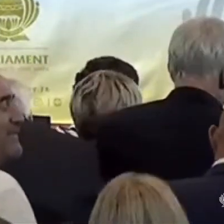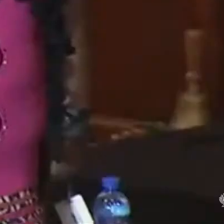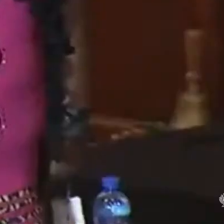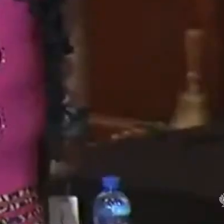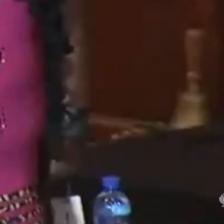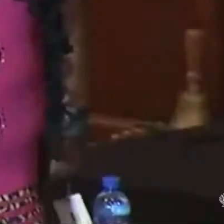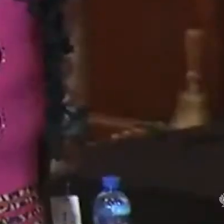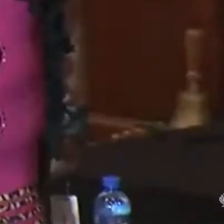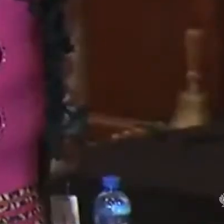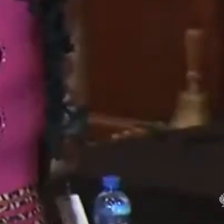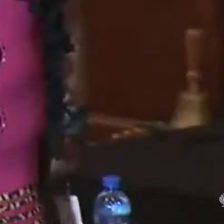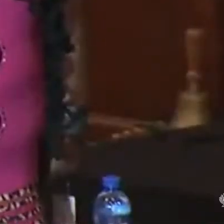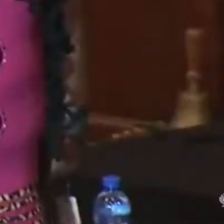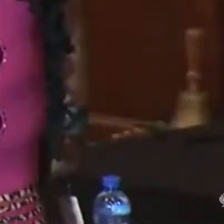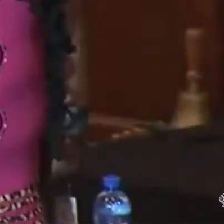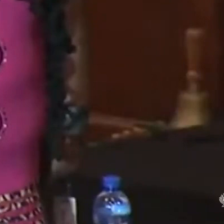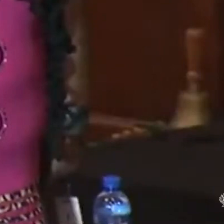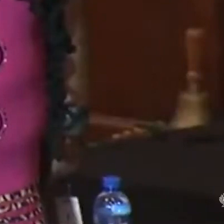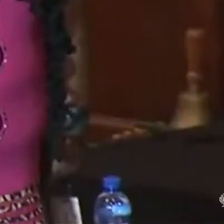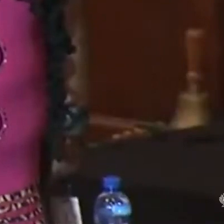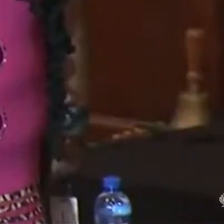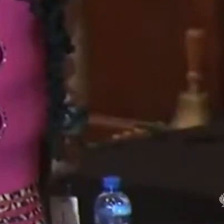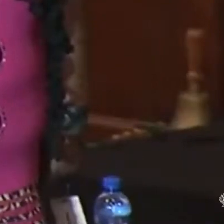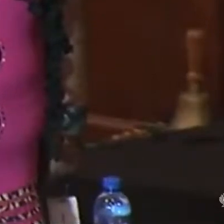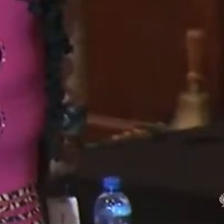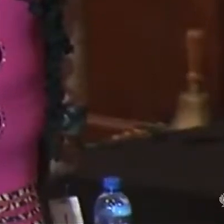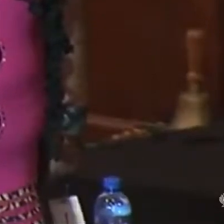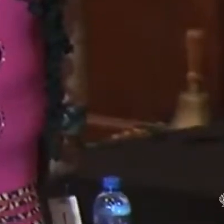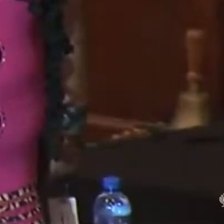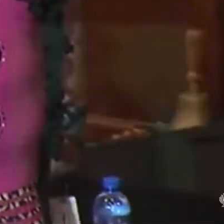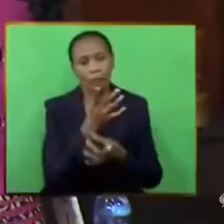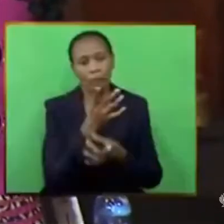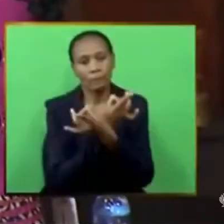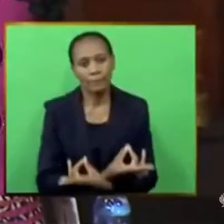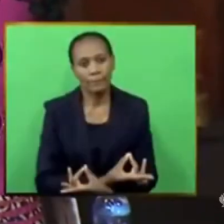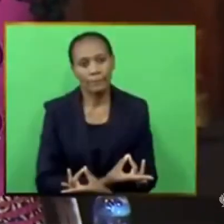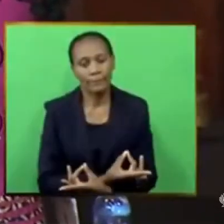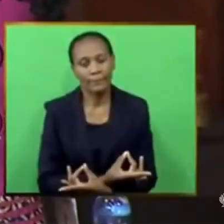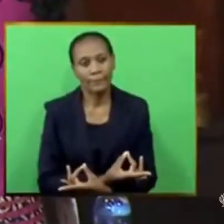Now be an opportunity for silent prayer or meditation.